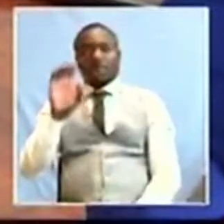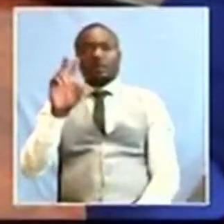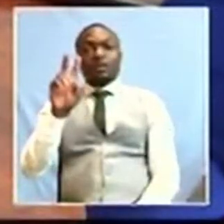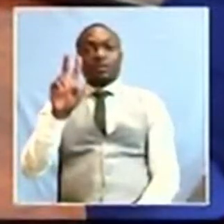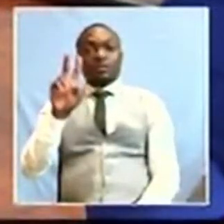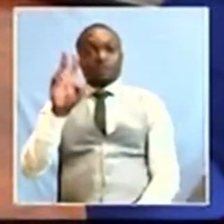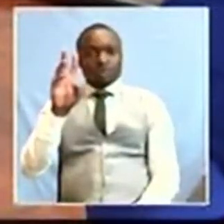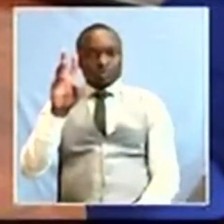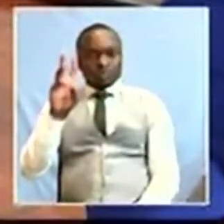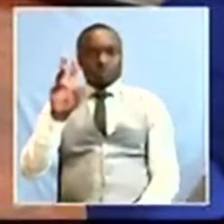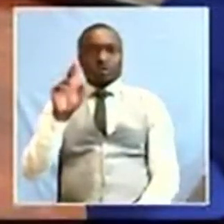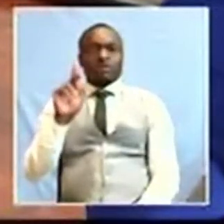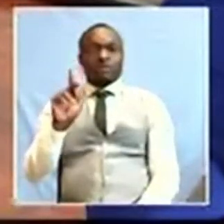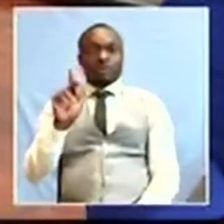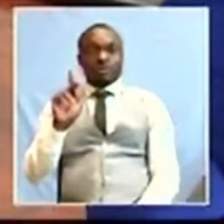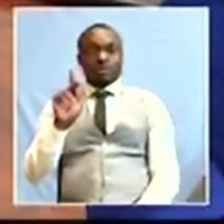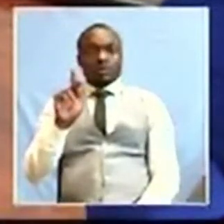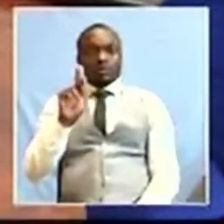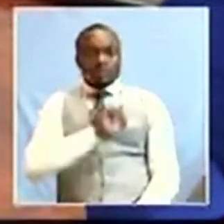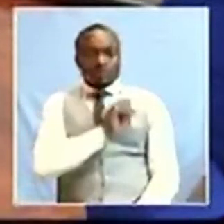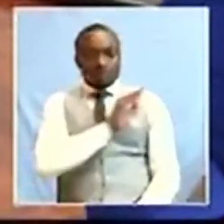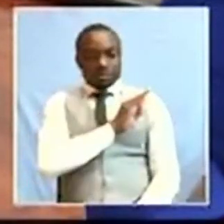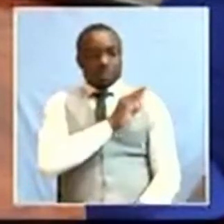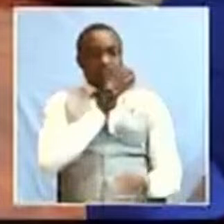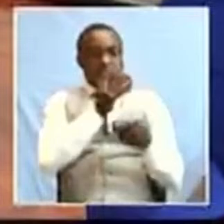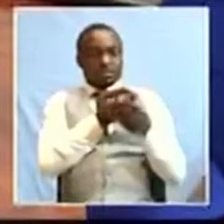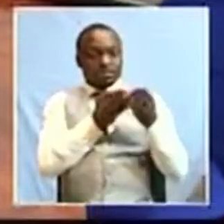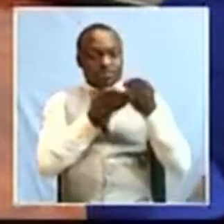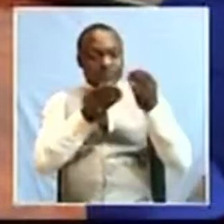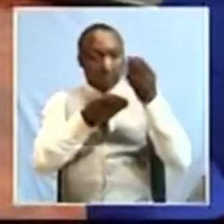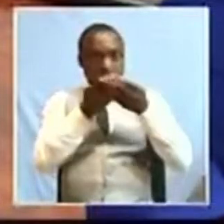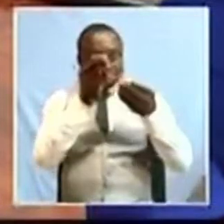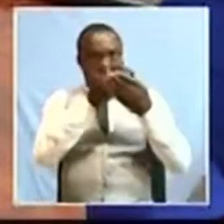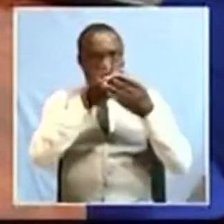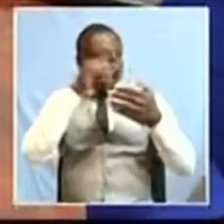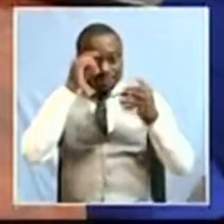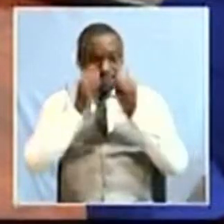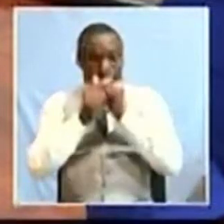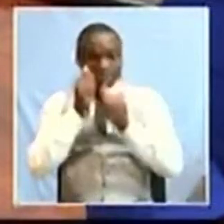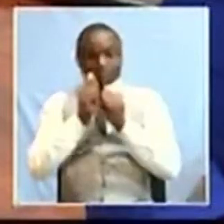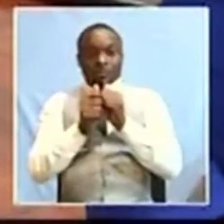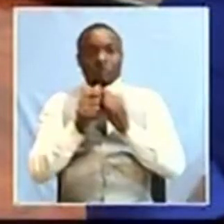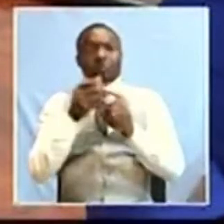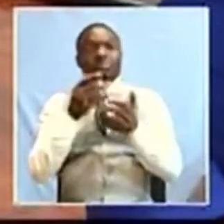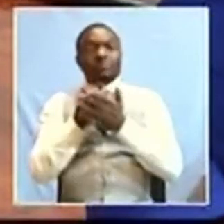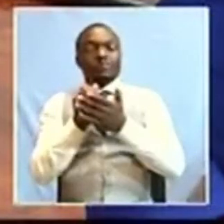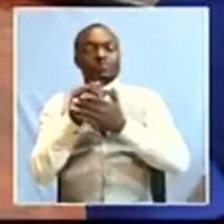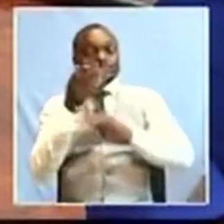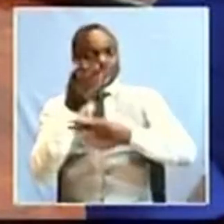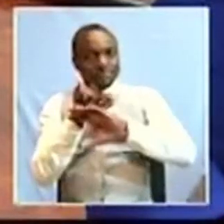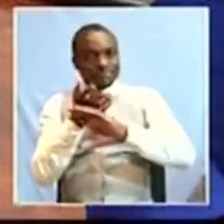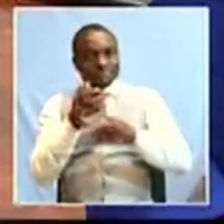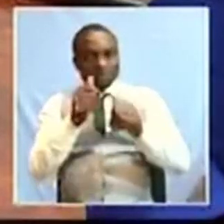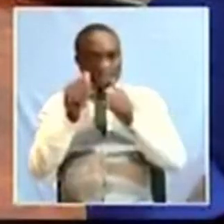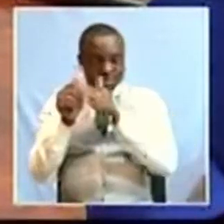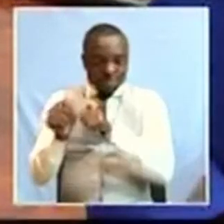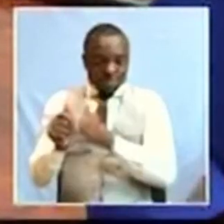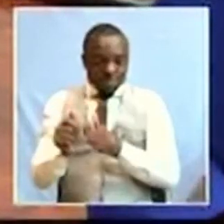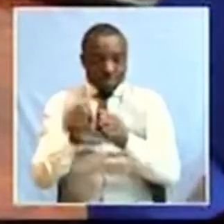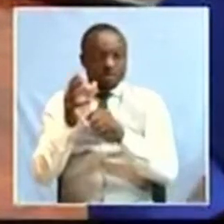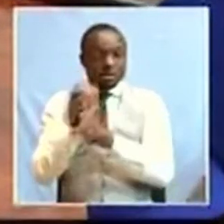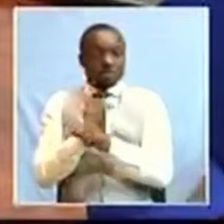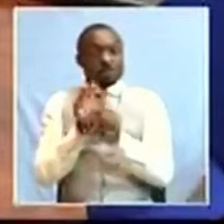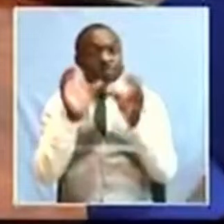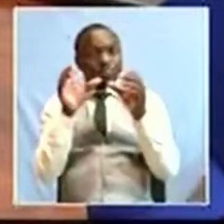47,856,826 kwacha statutory obligations due to financial constraints. Action taken: